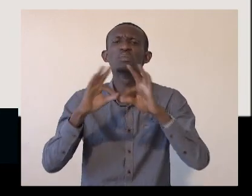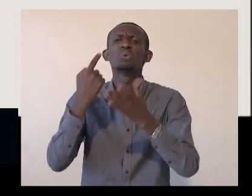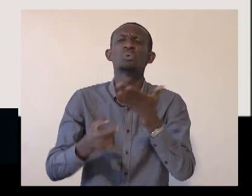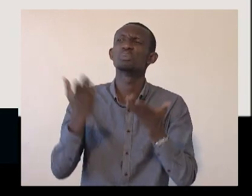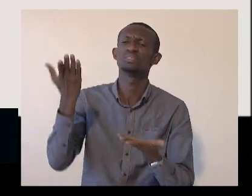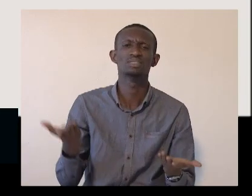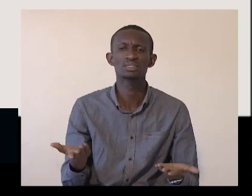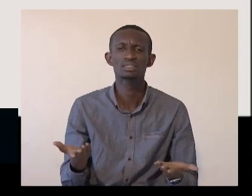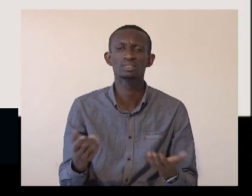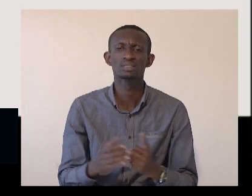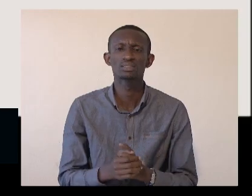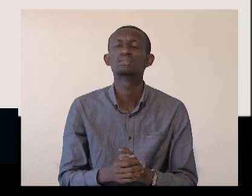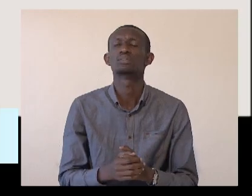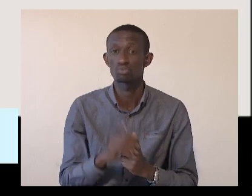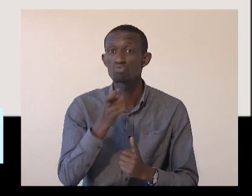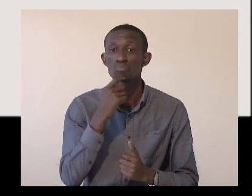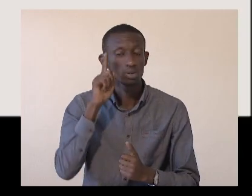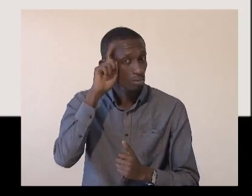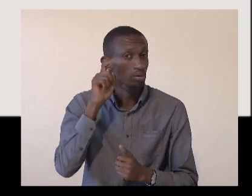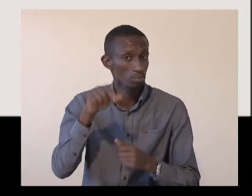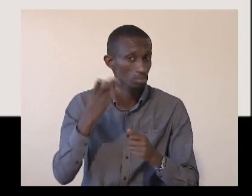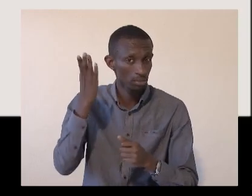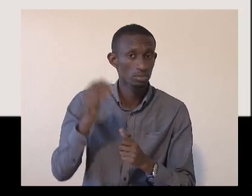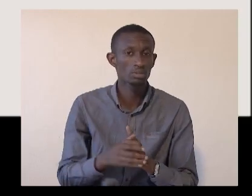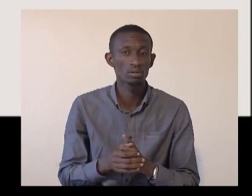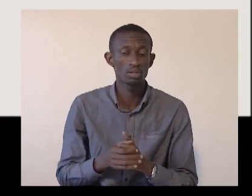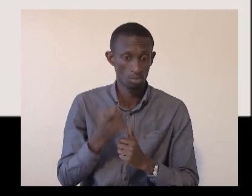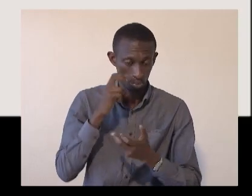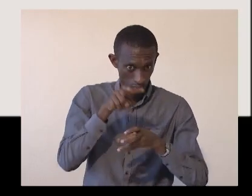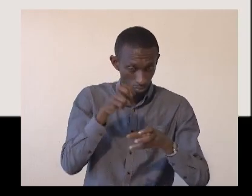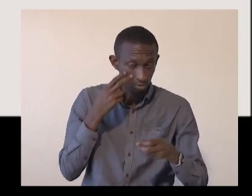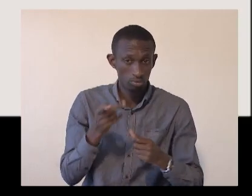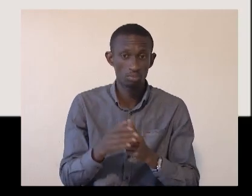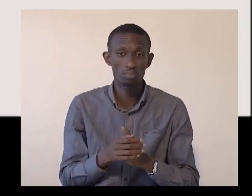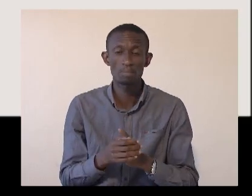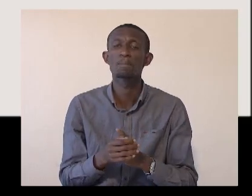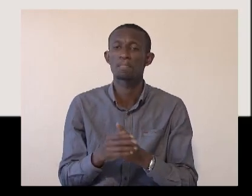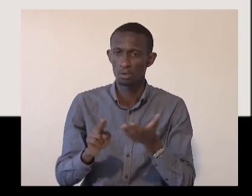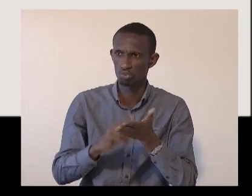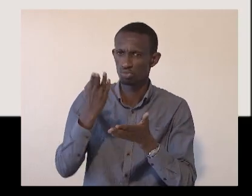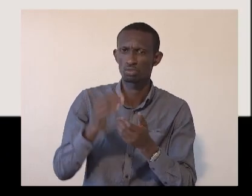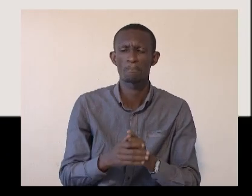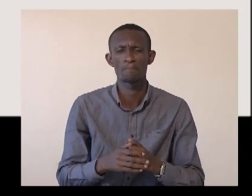course, you have to think that they have or they find some uses in